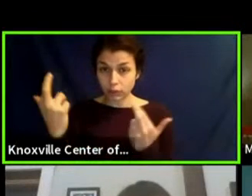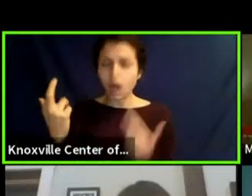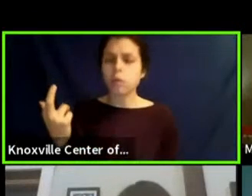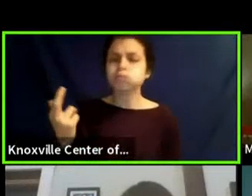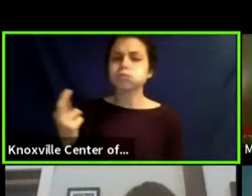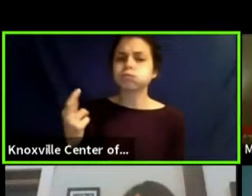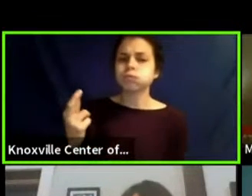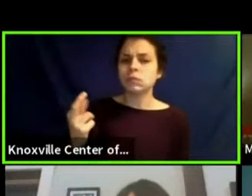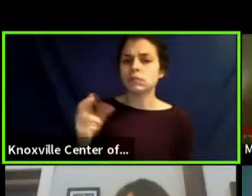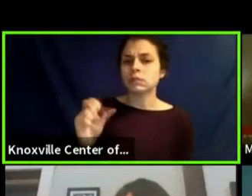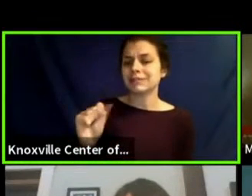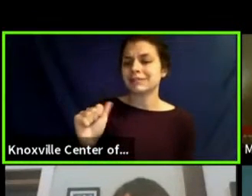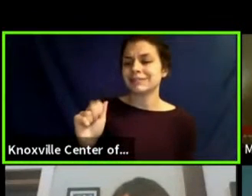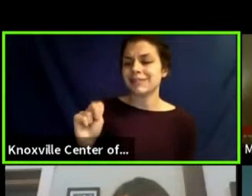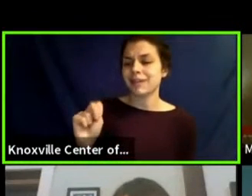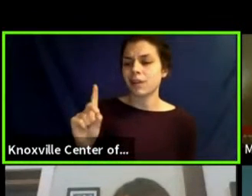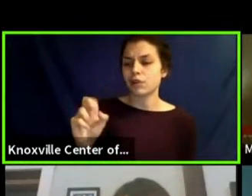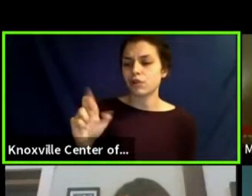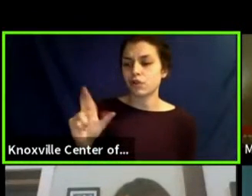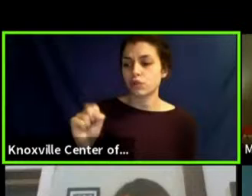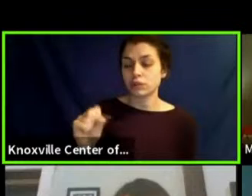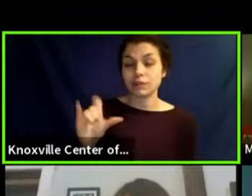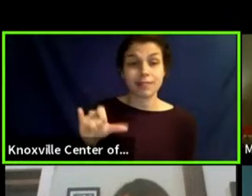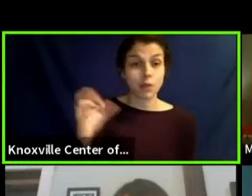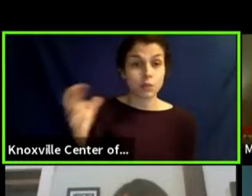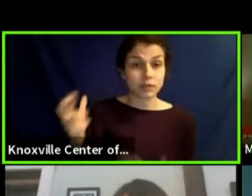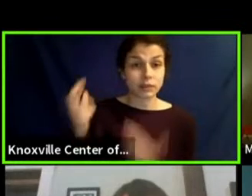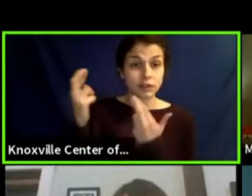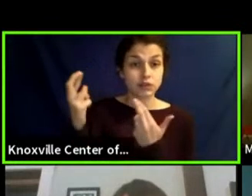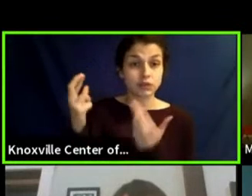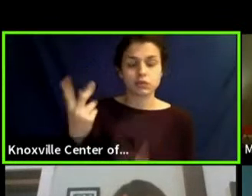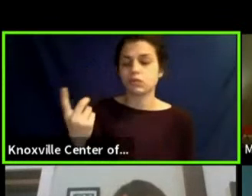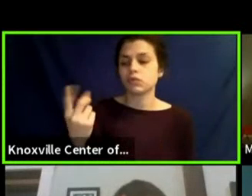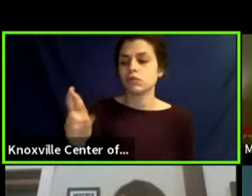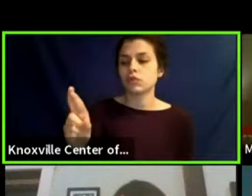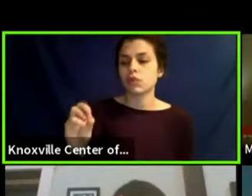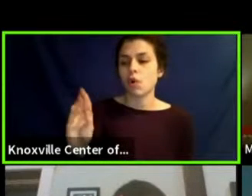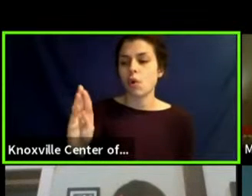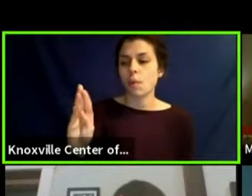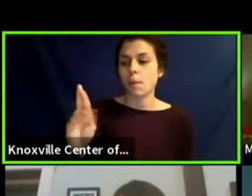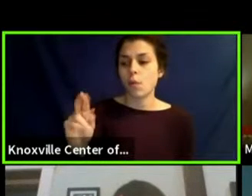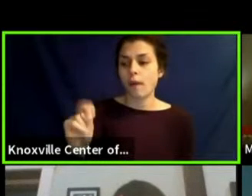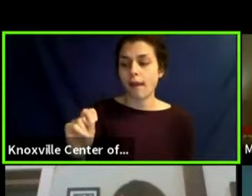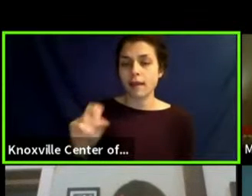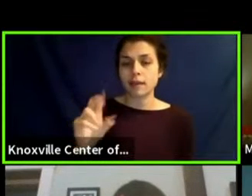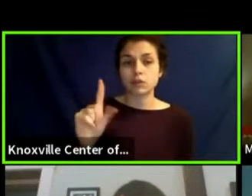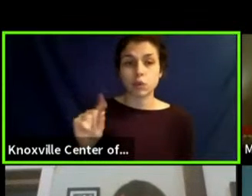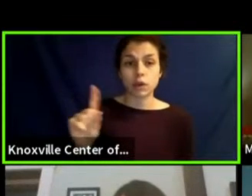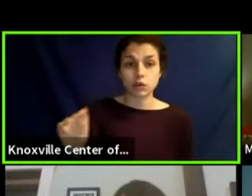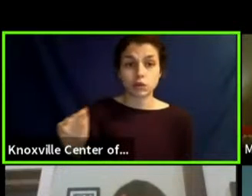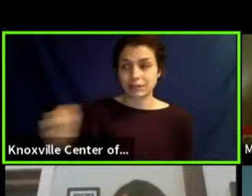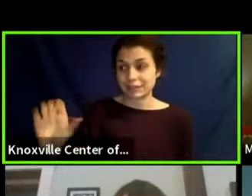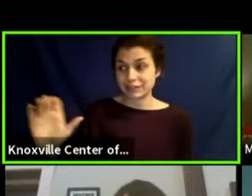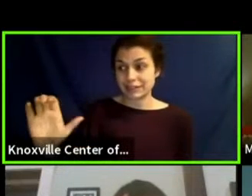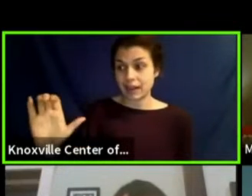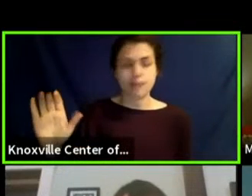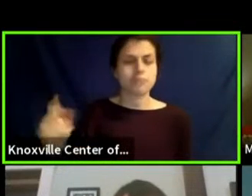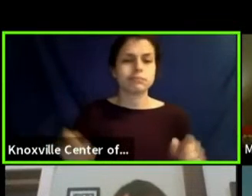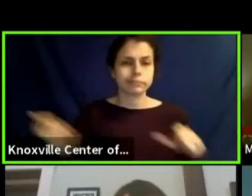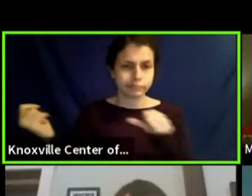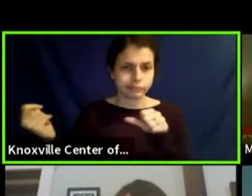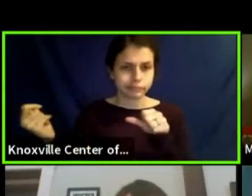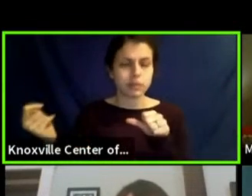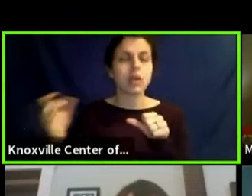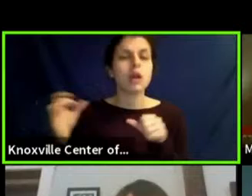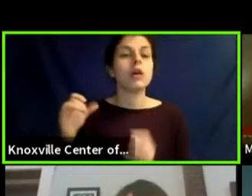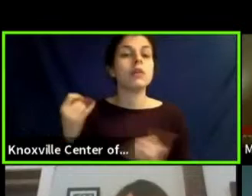there is no longer the resolution which Dr. O'Brien had labeled 2020-C. Right. You're now taking up the